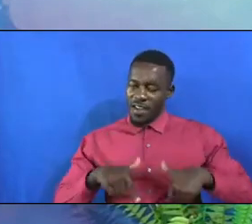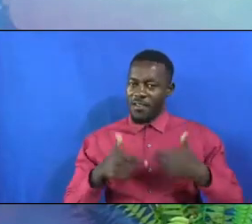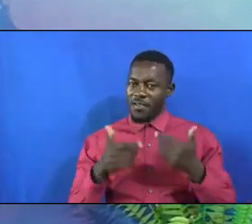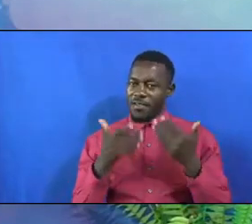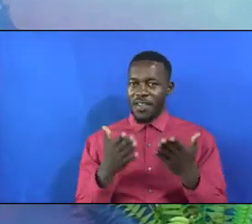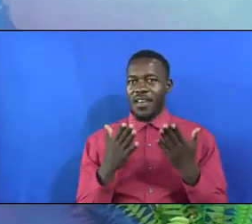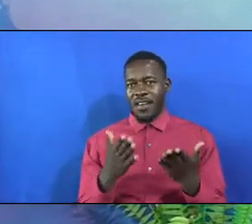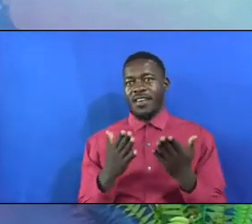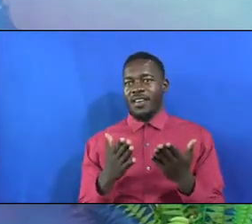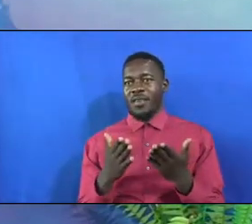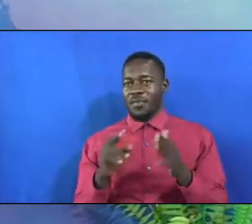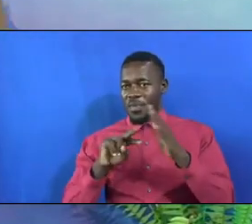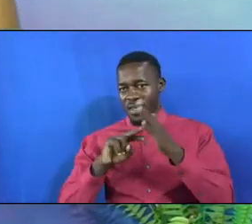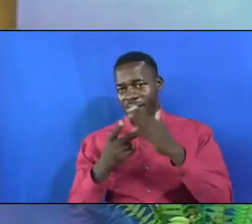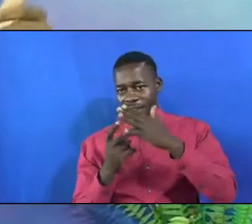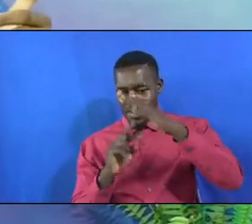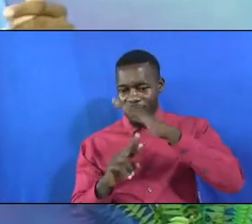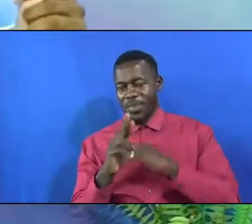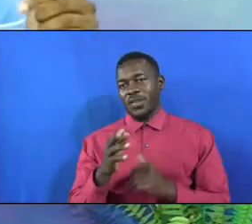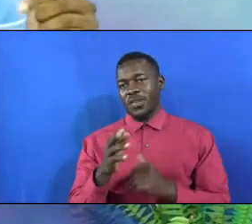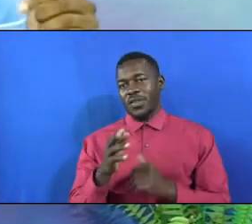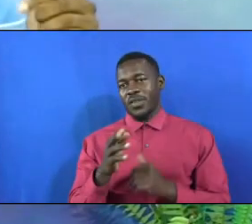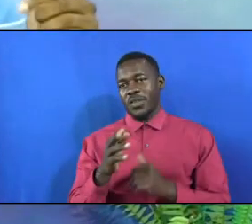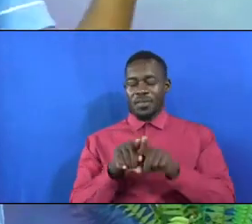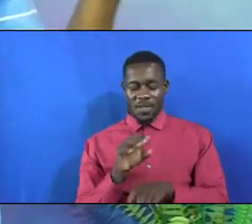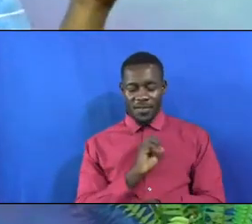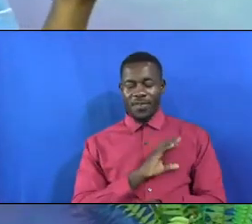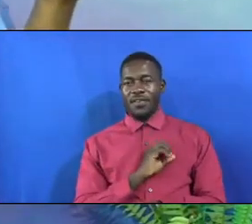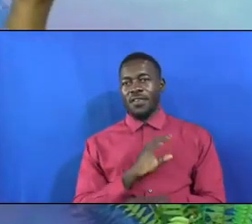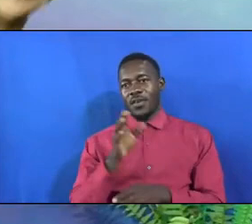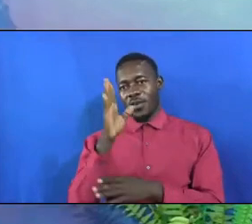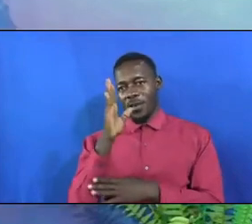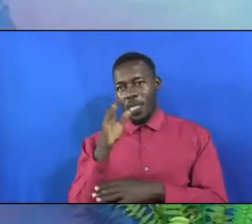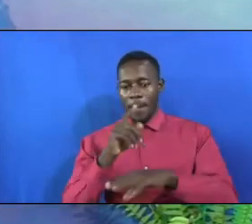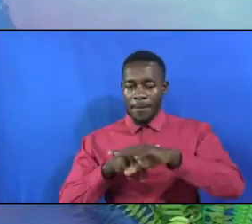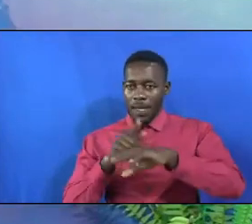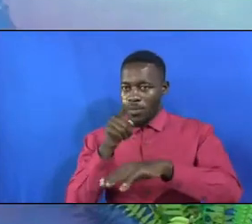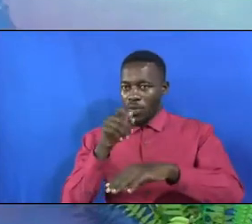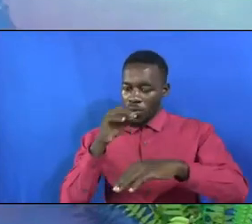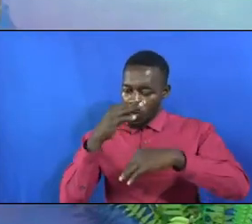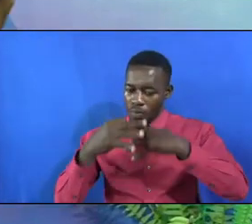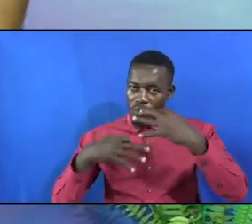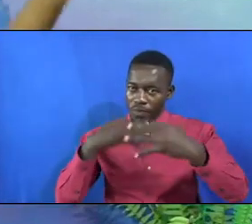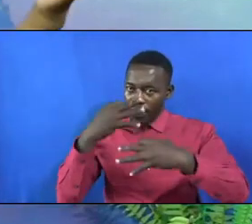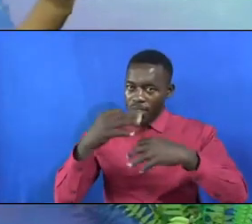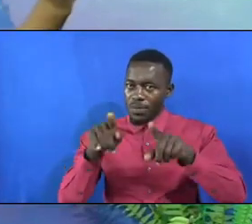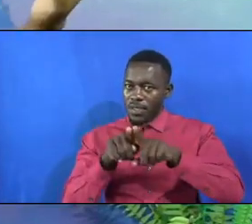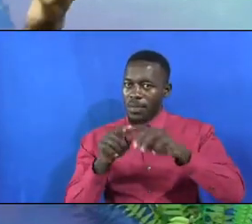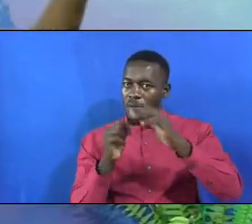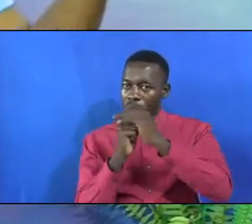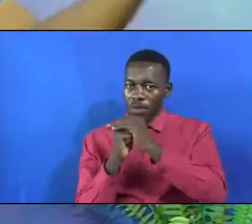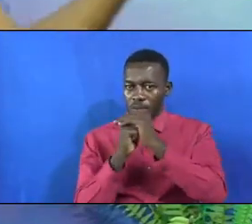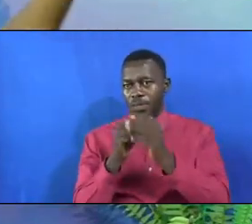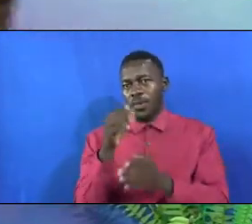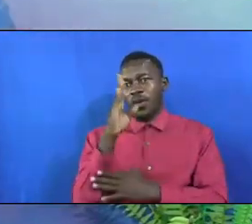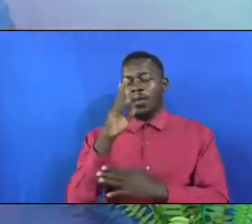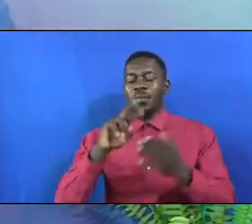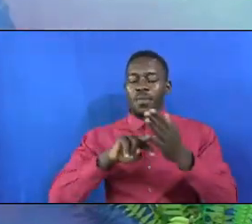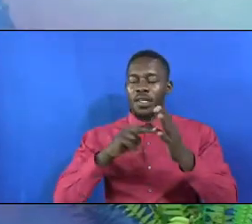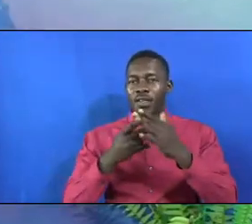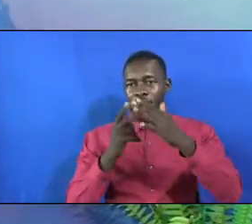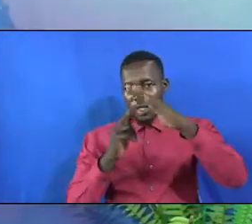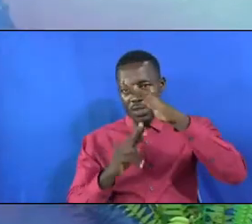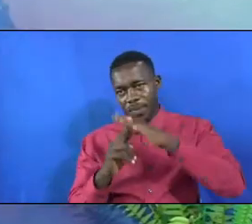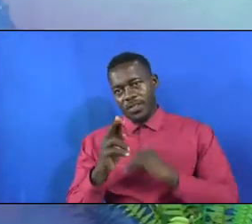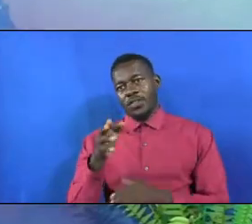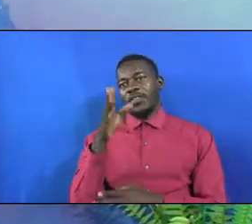worthy of obedience, allegiance, and worship. Every time that you do something that is contrary to